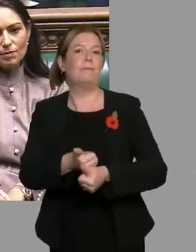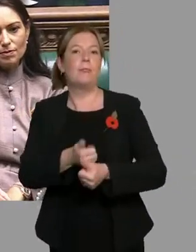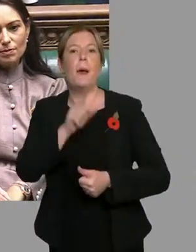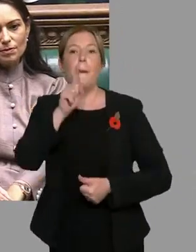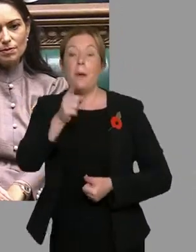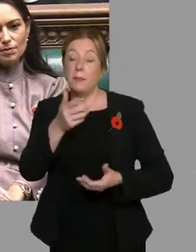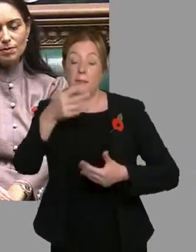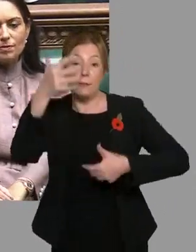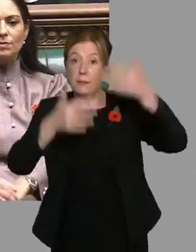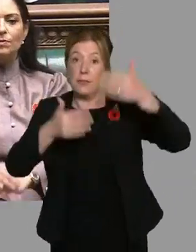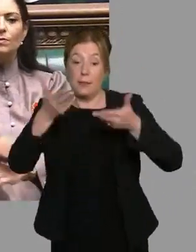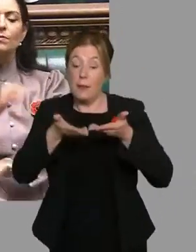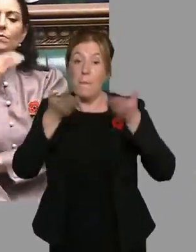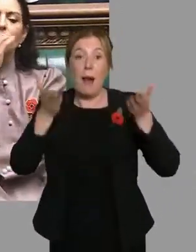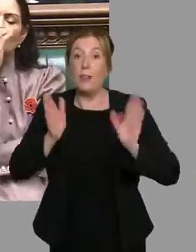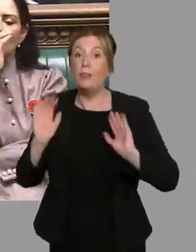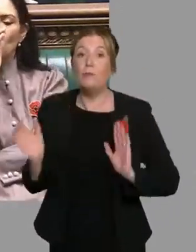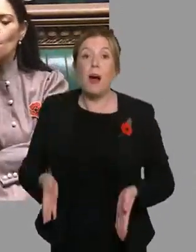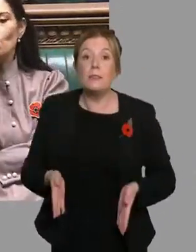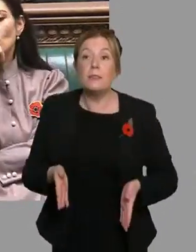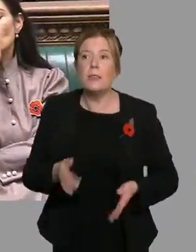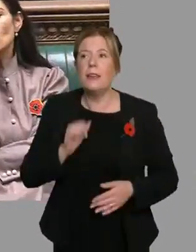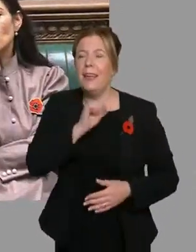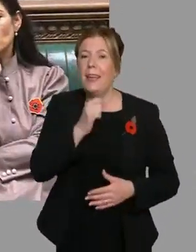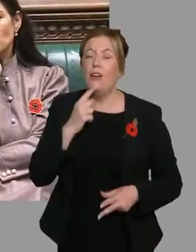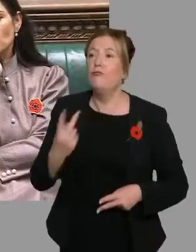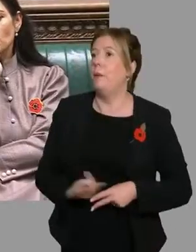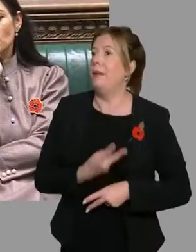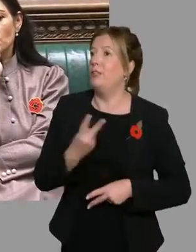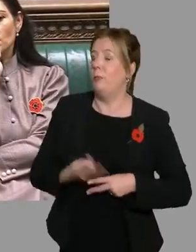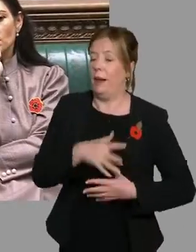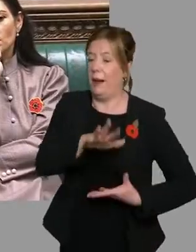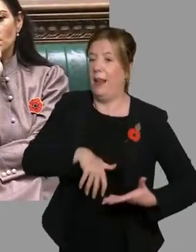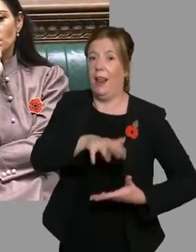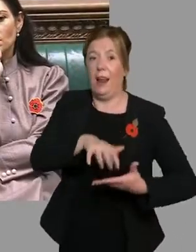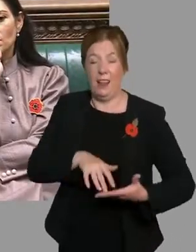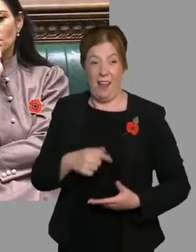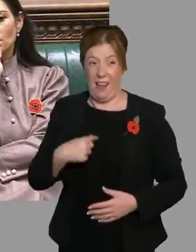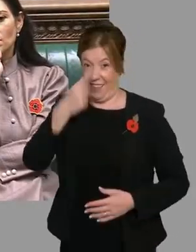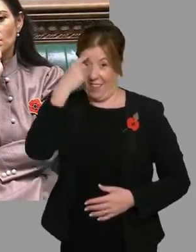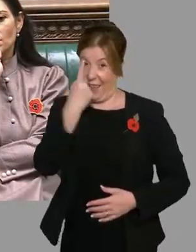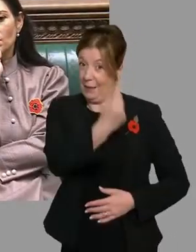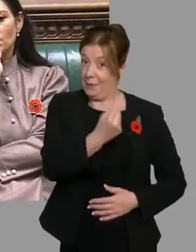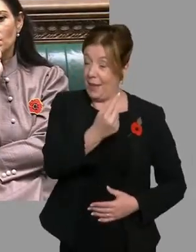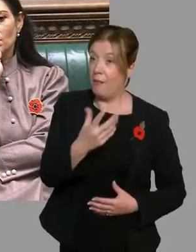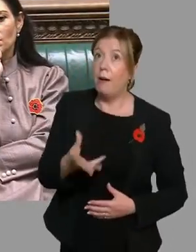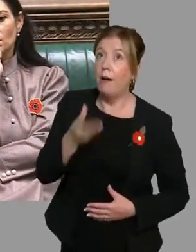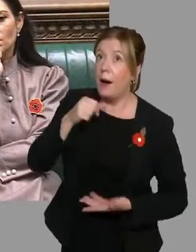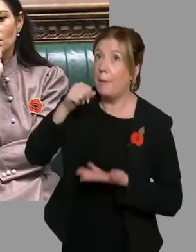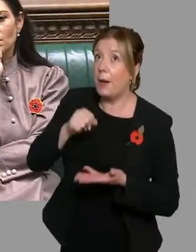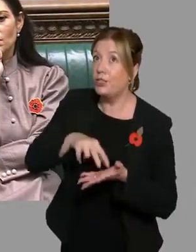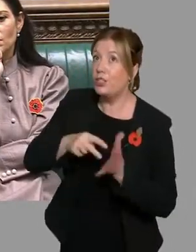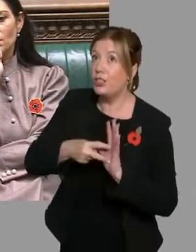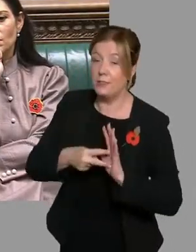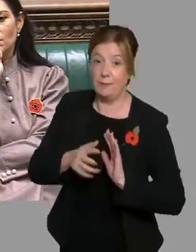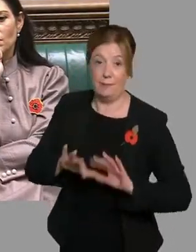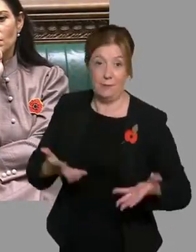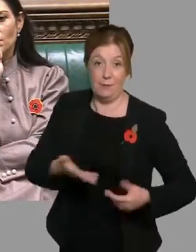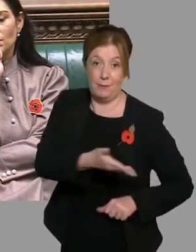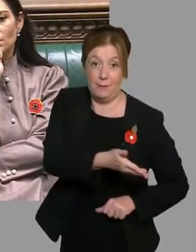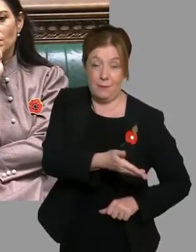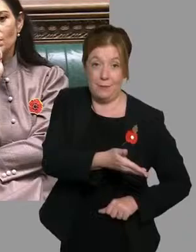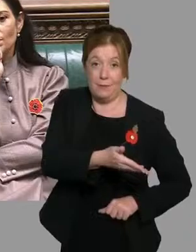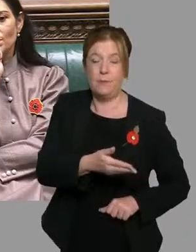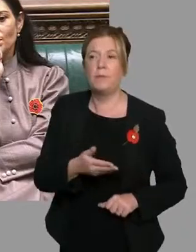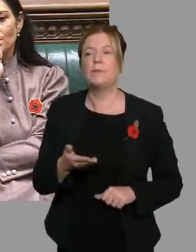that he has not even listened to the budget himself. So I will try a different question. Perhaps he can give something that is unscripted to the